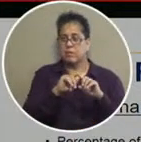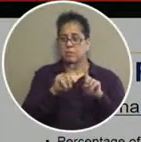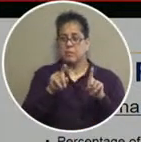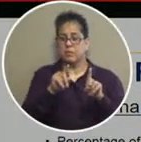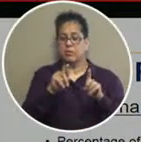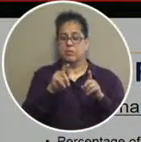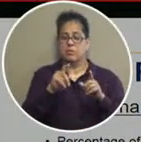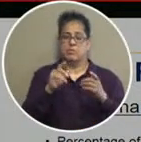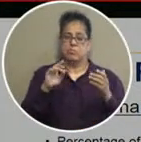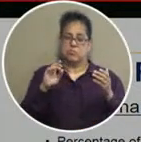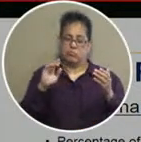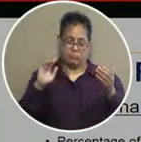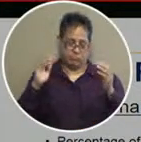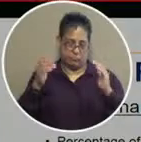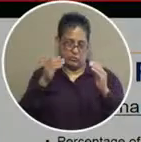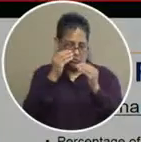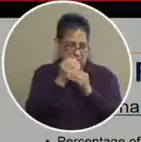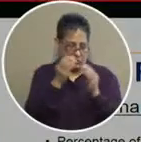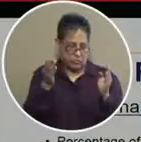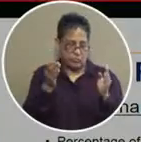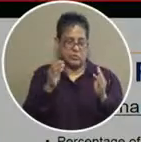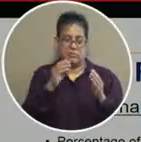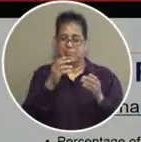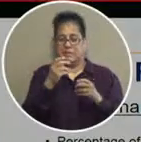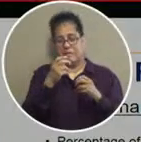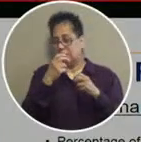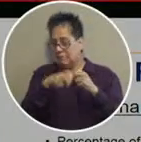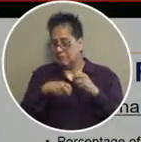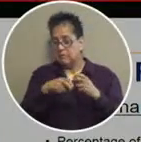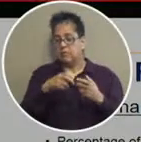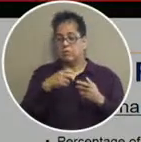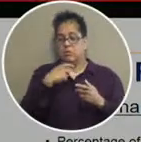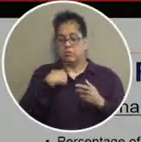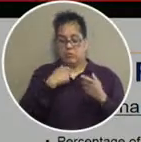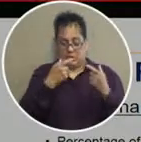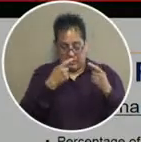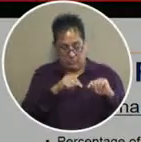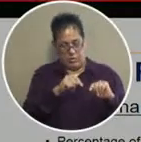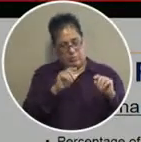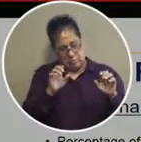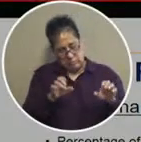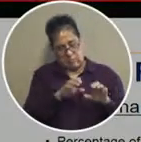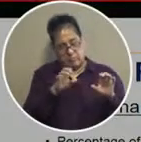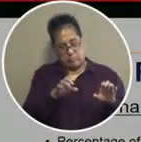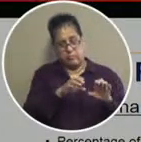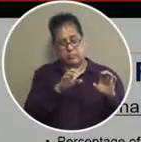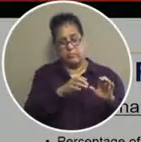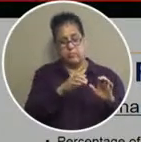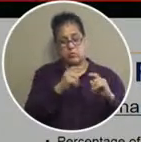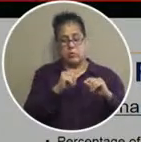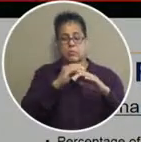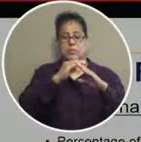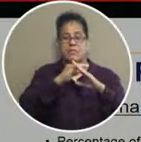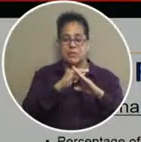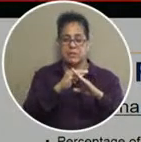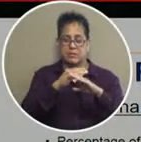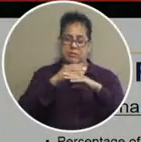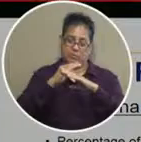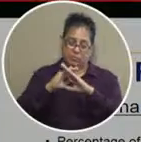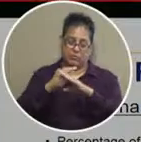perspective where we are, I think that this is heartening to know that the efforts that we're making, both from a preventative standpoint